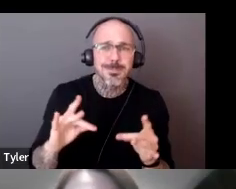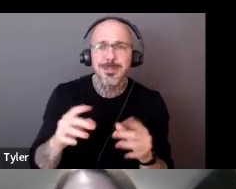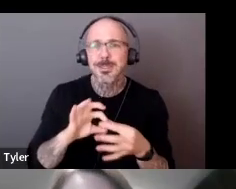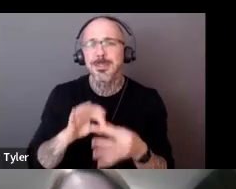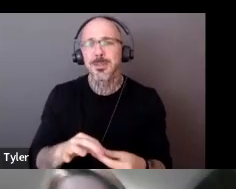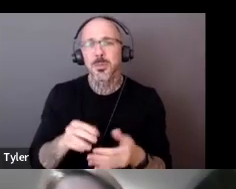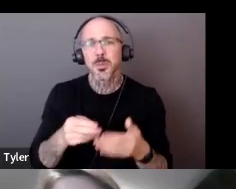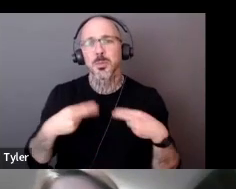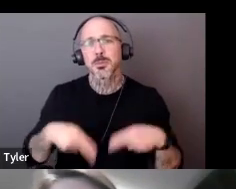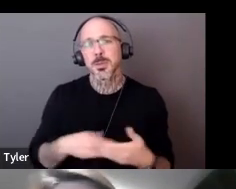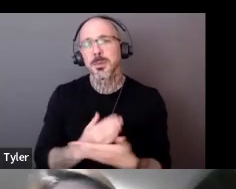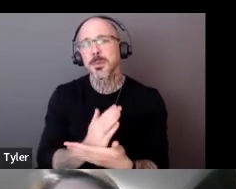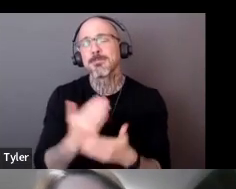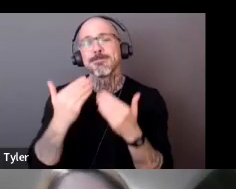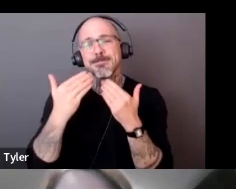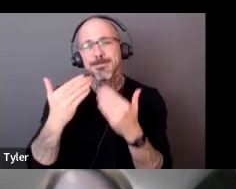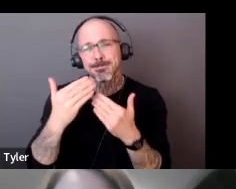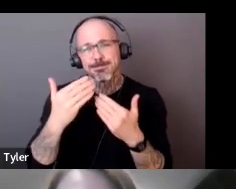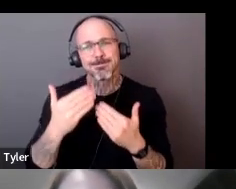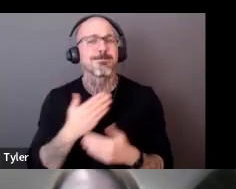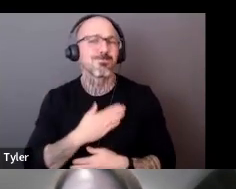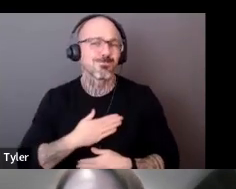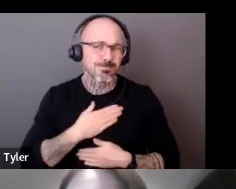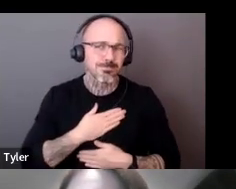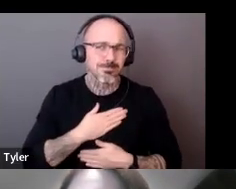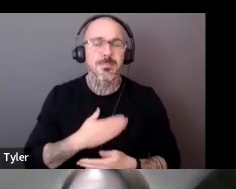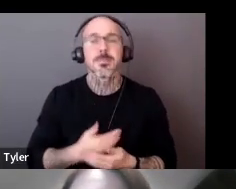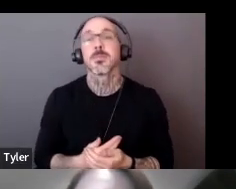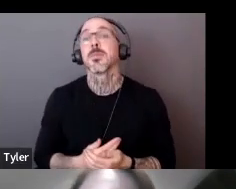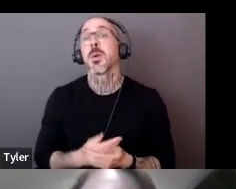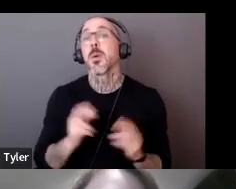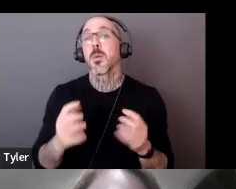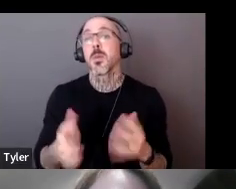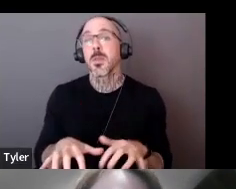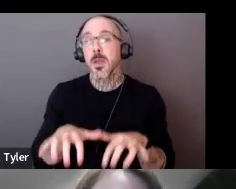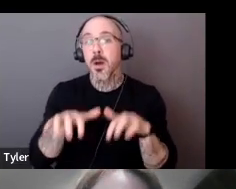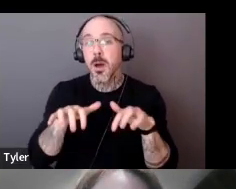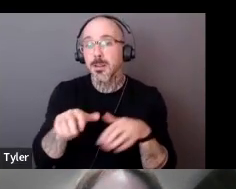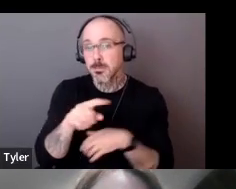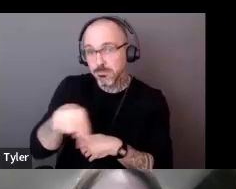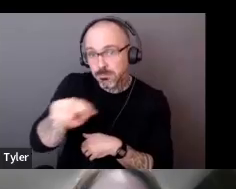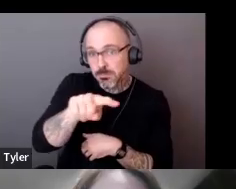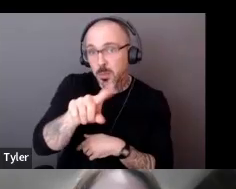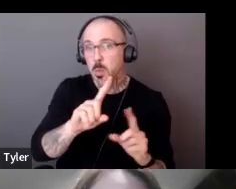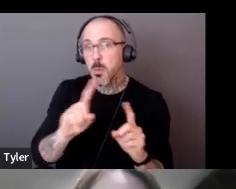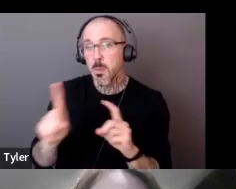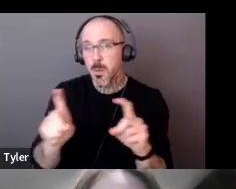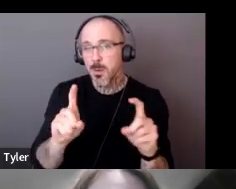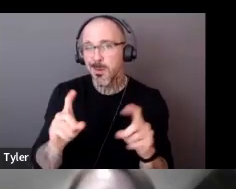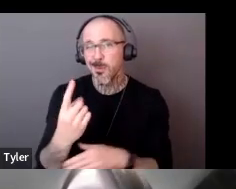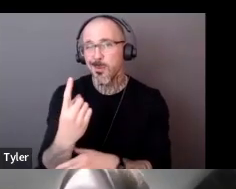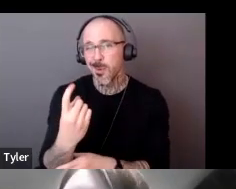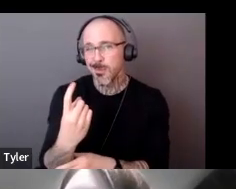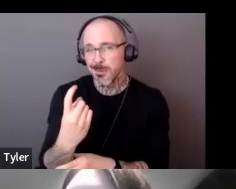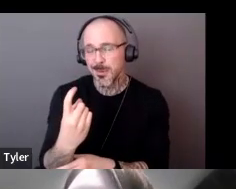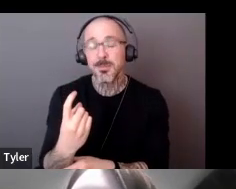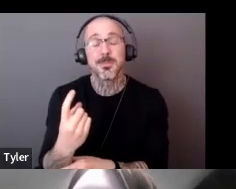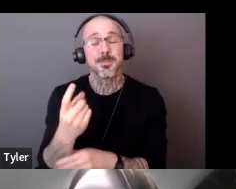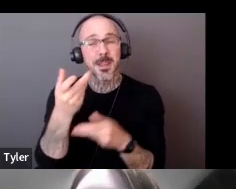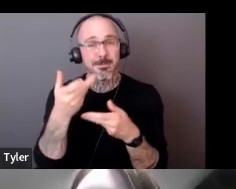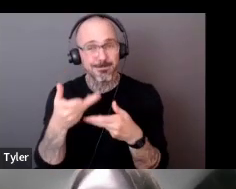We're going to do one last poll for the audience, and then we will turn this session over to